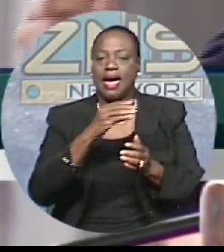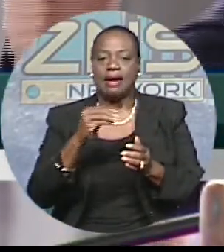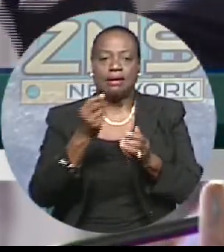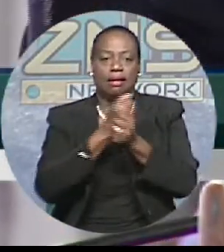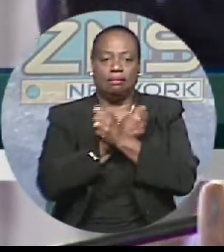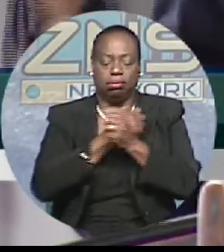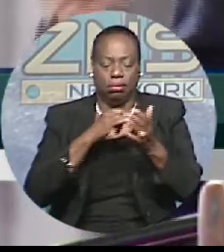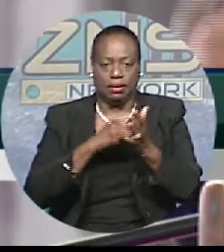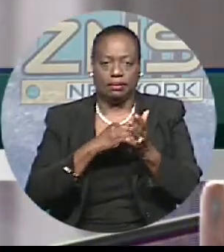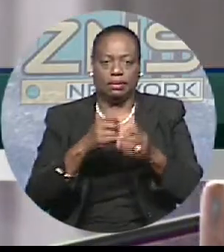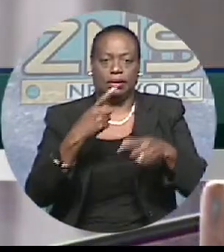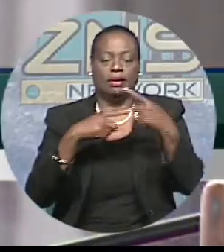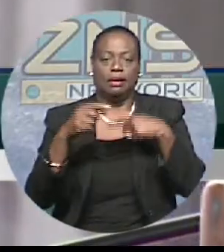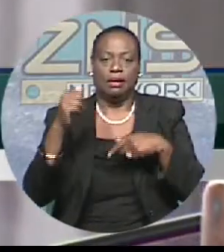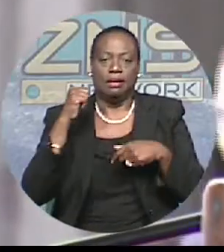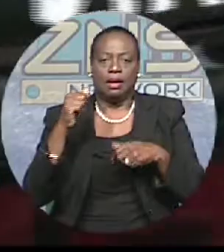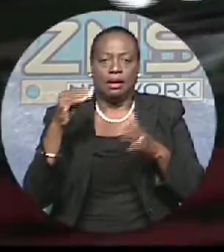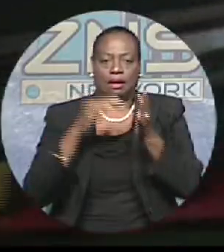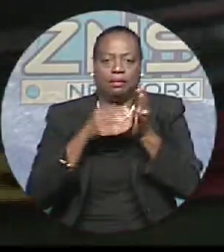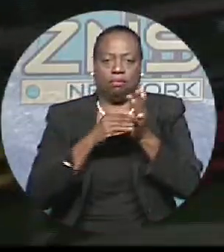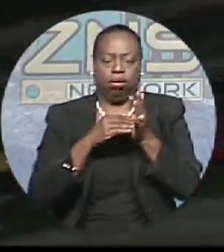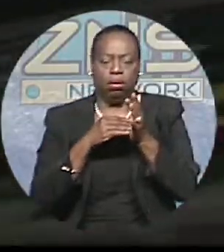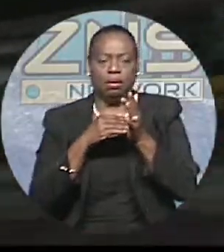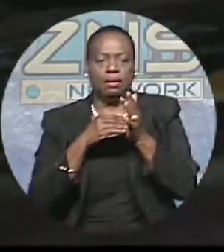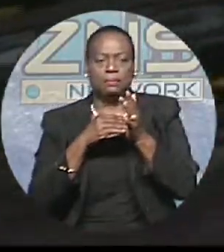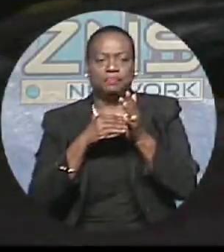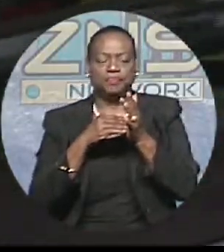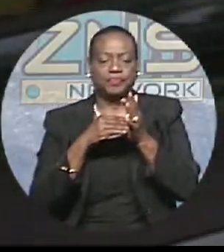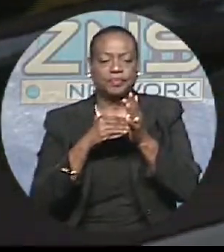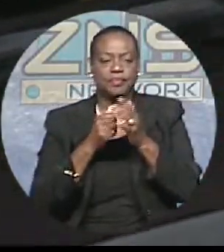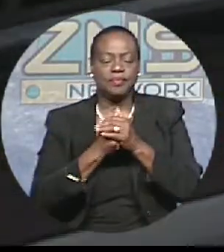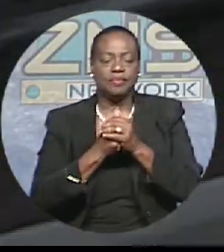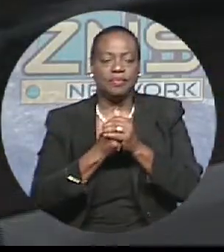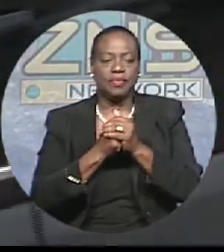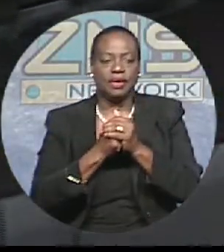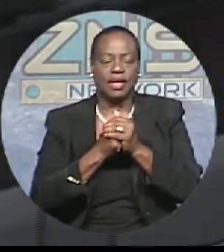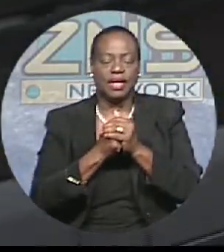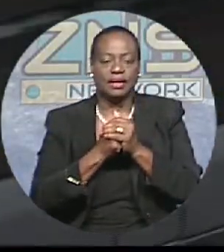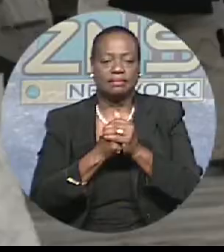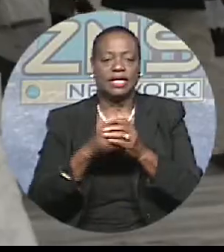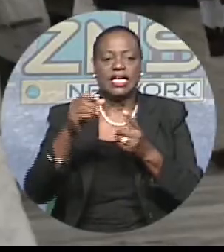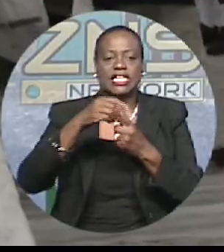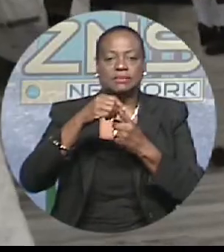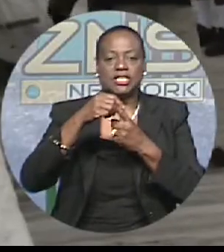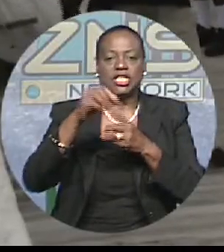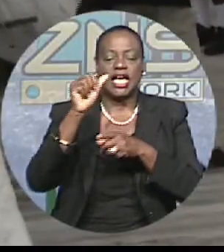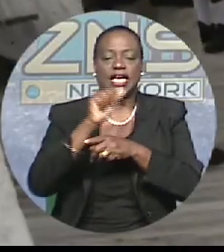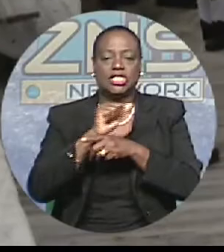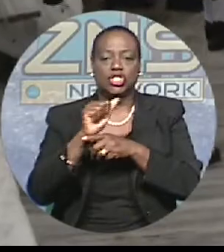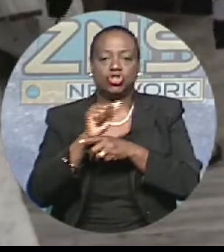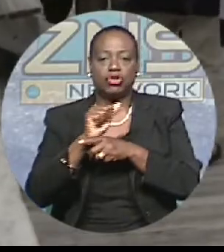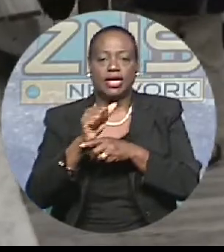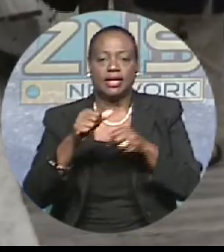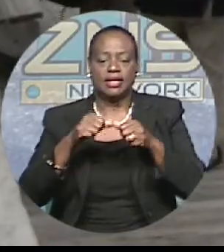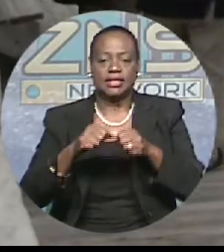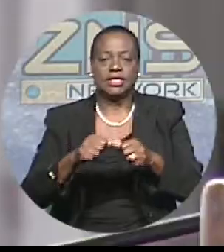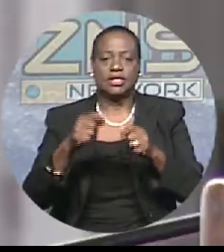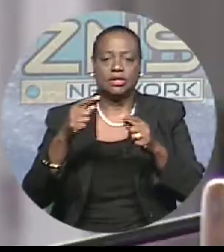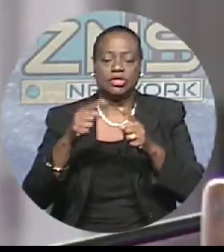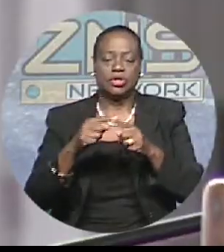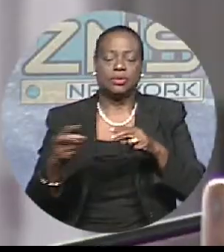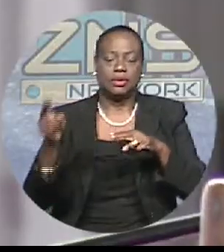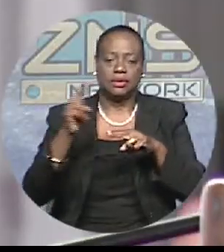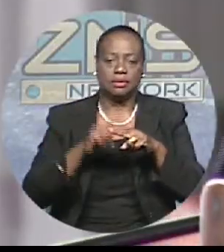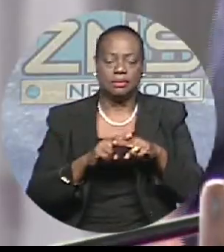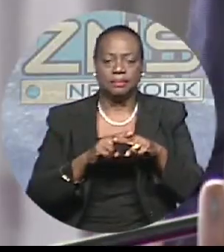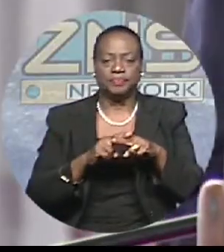and make this a very strong destination. Employment opportunities and specialized training continue to increase with Resorts World expansion.